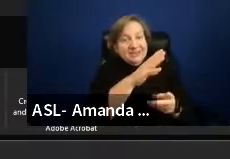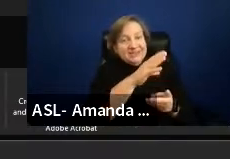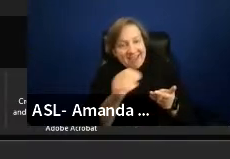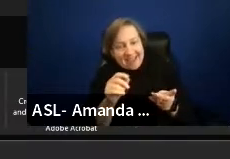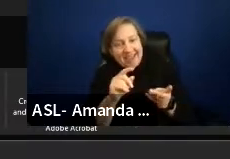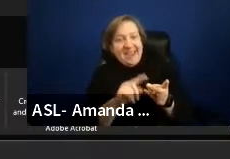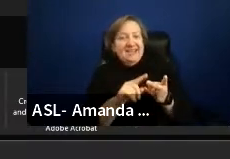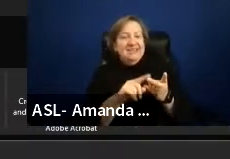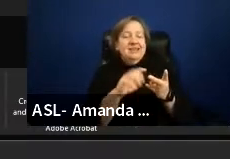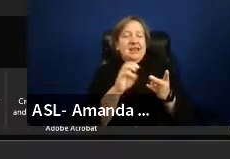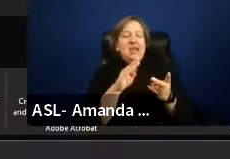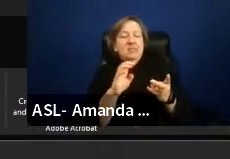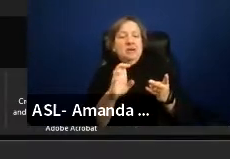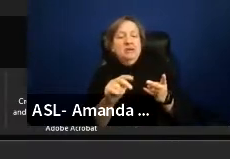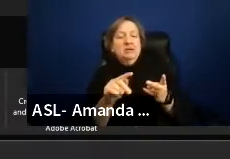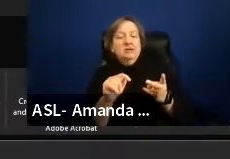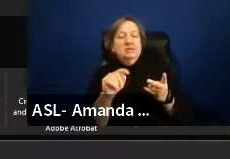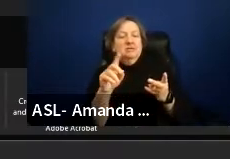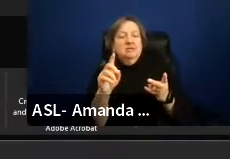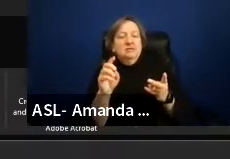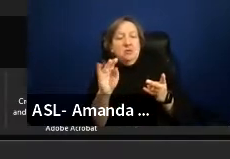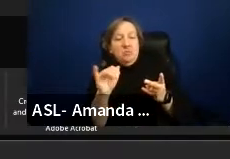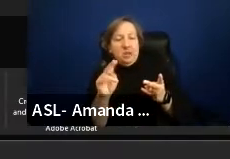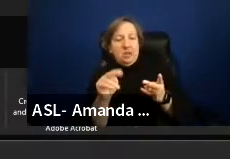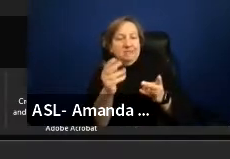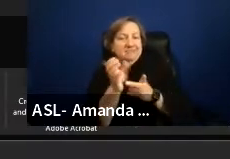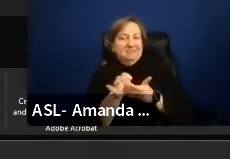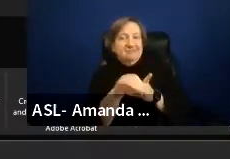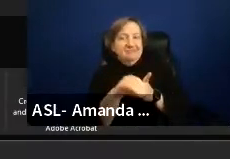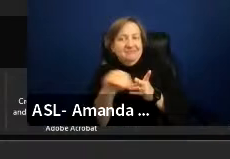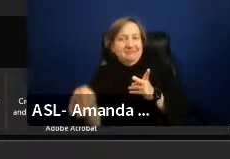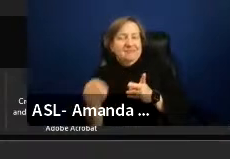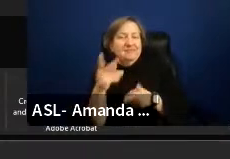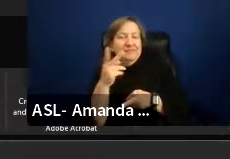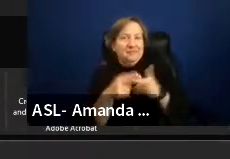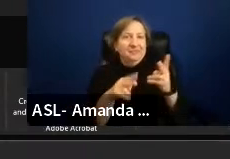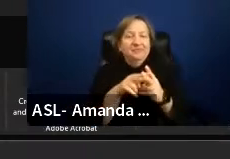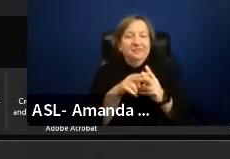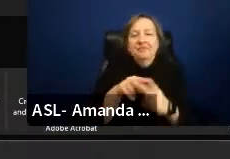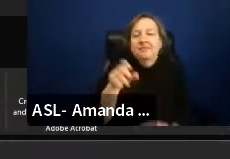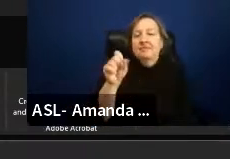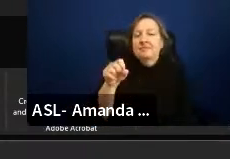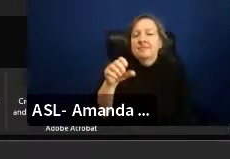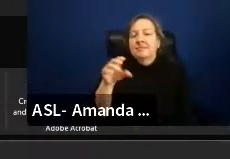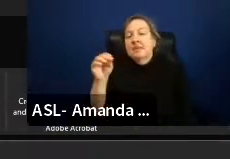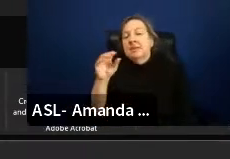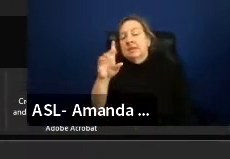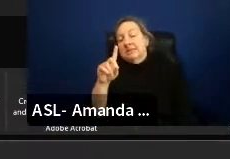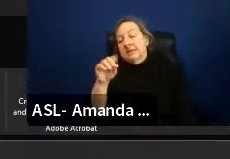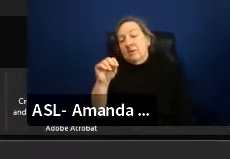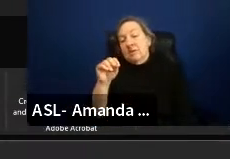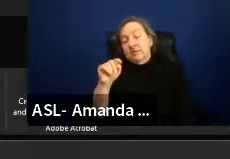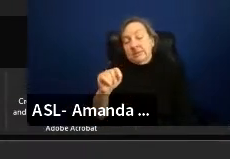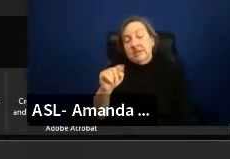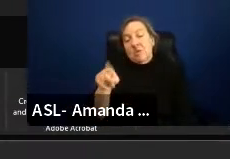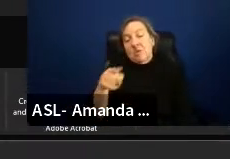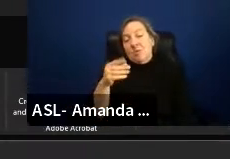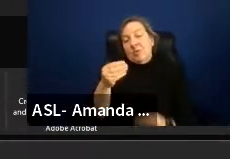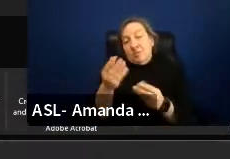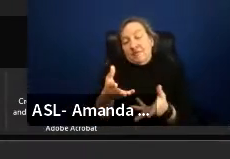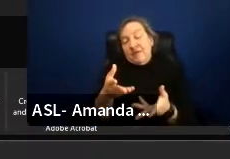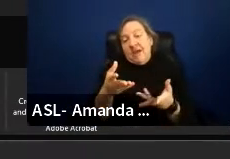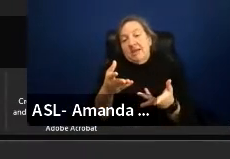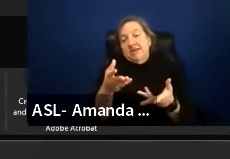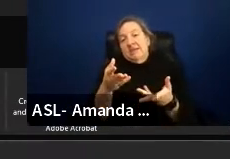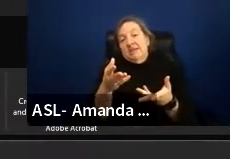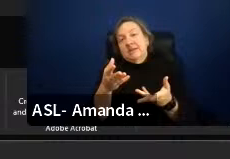Also, just note on 20, as we were talking about it, the the DOT has only provided space for this